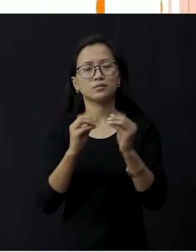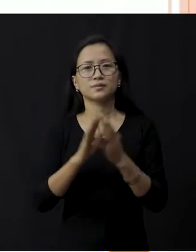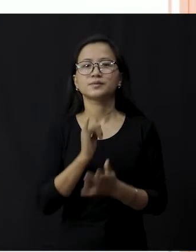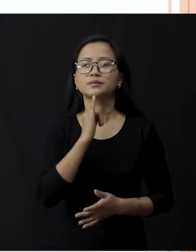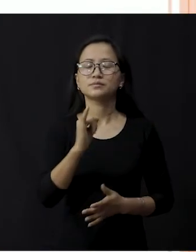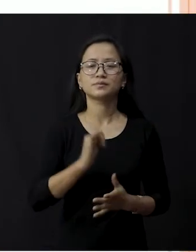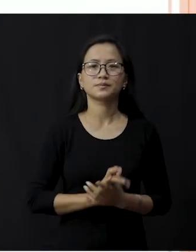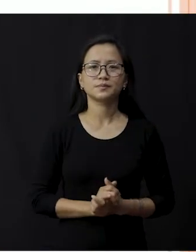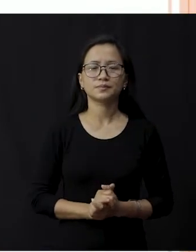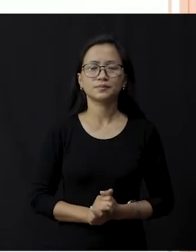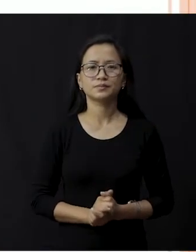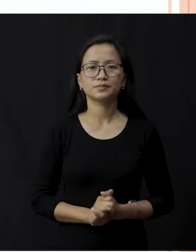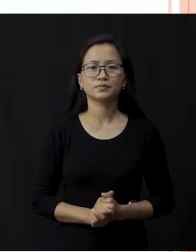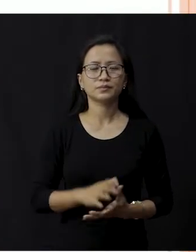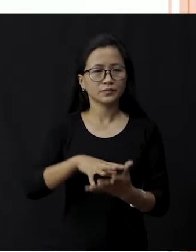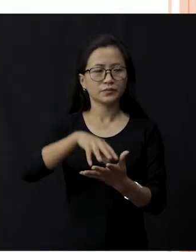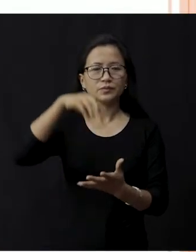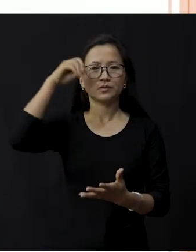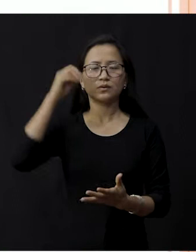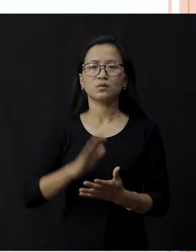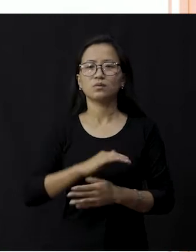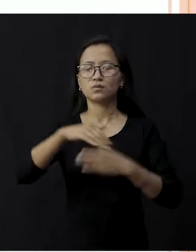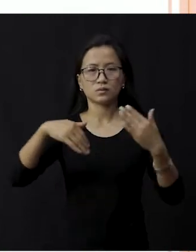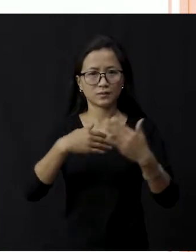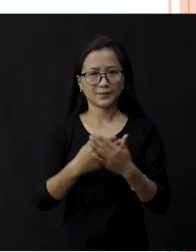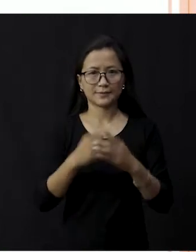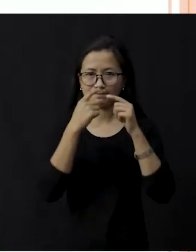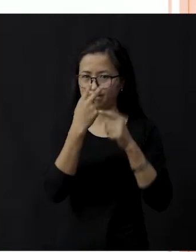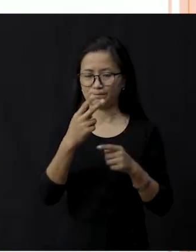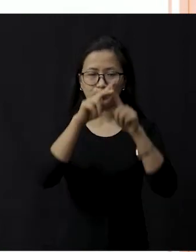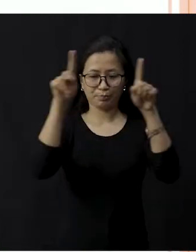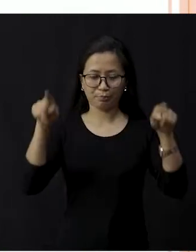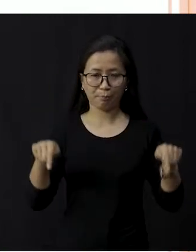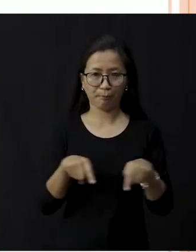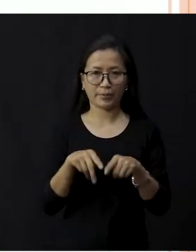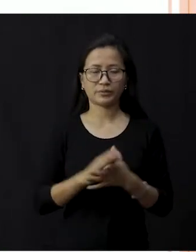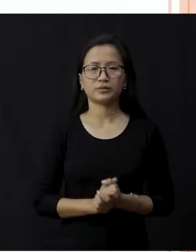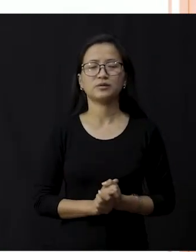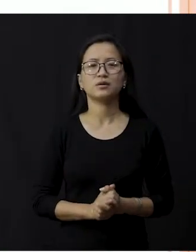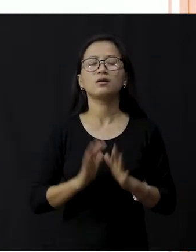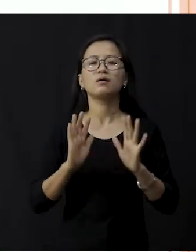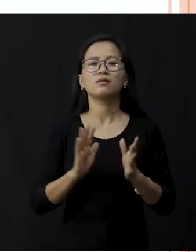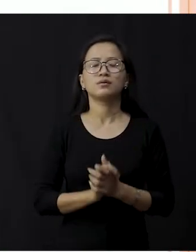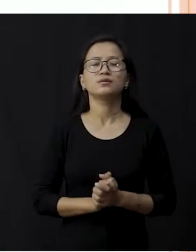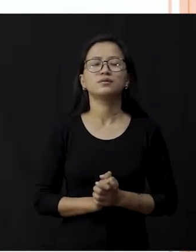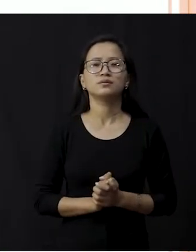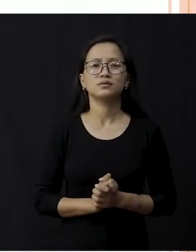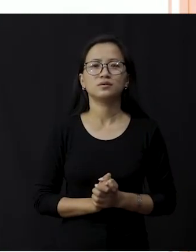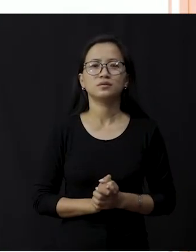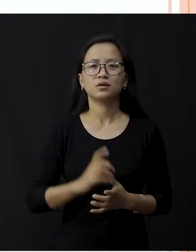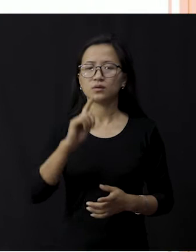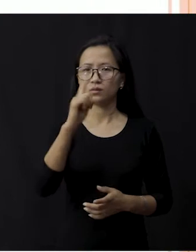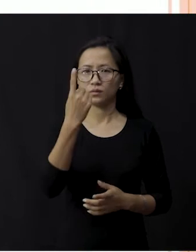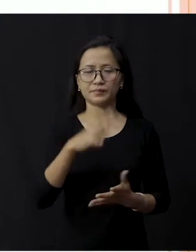is, we will be learning about all this. Okay. We will be learning about all this. However, we will be learning it